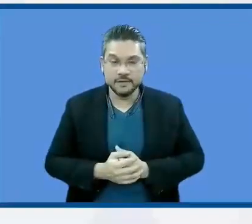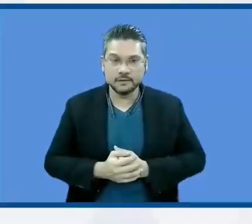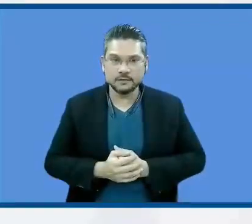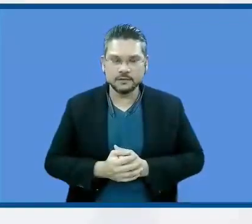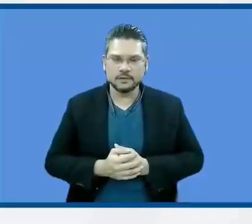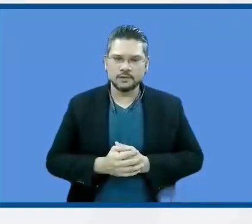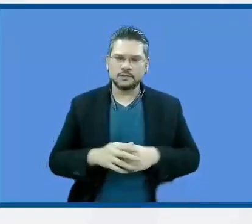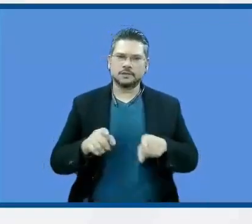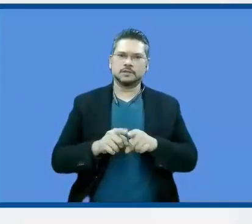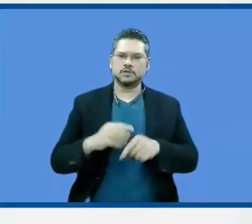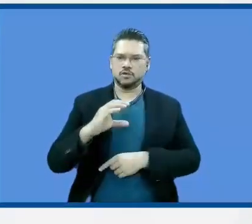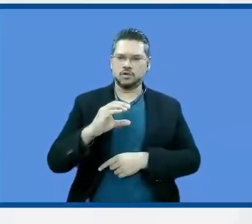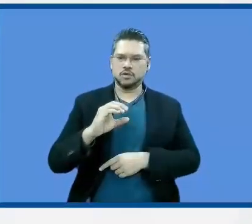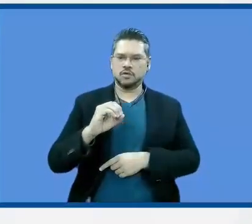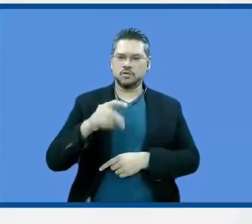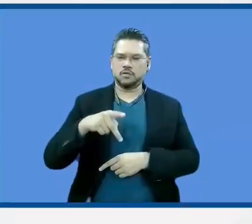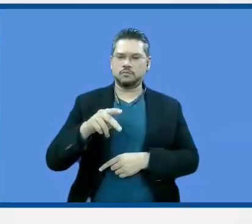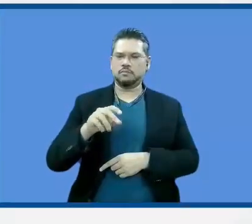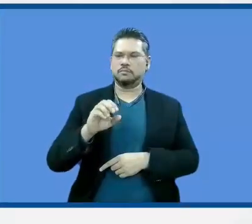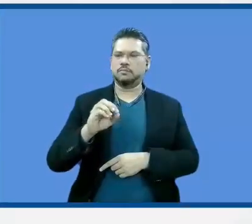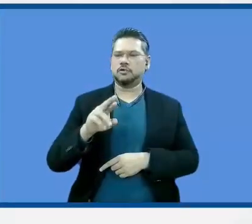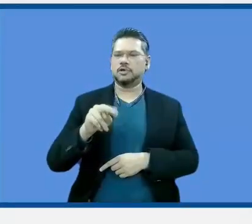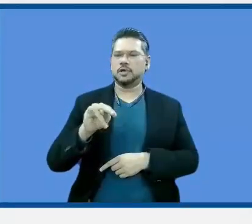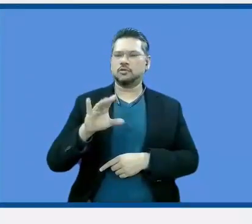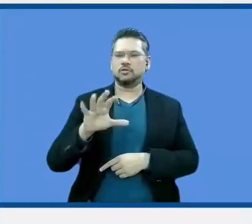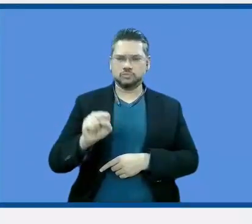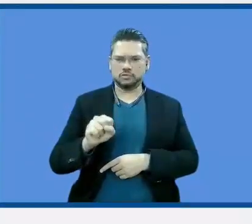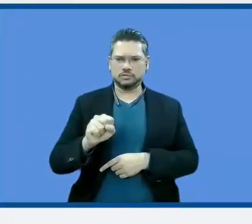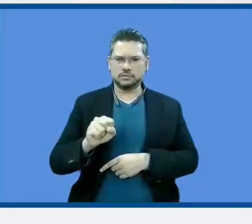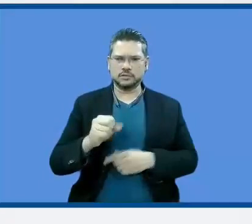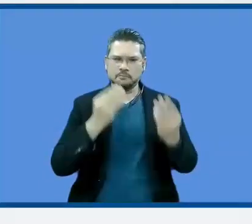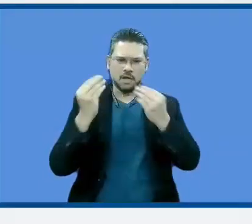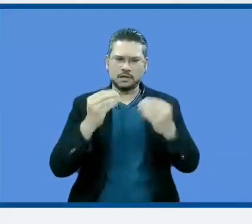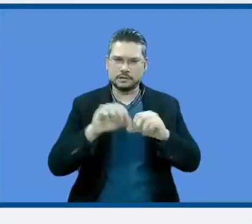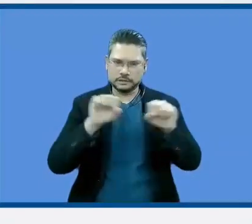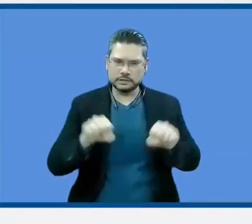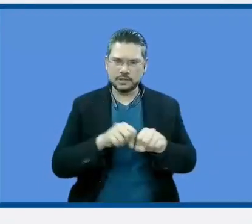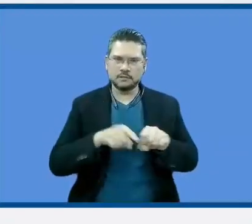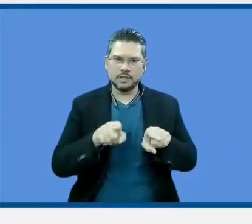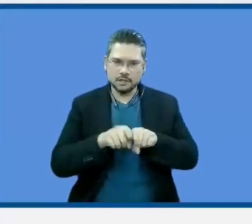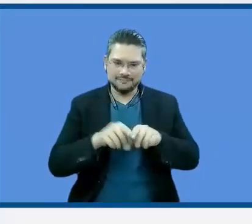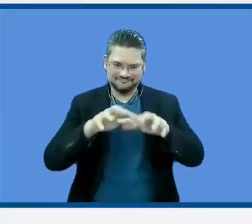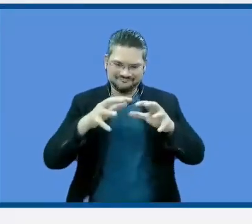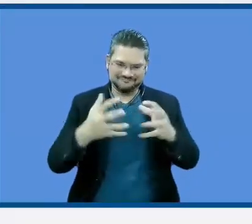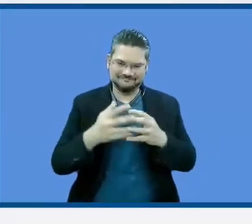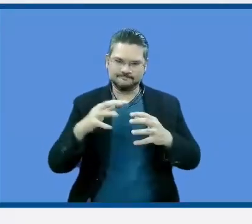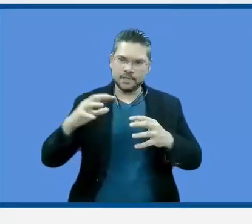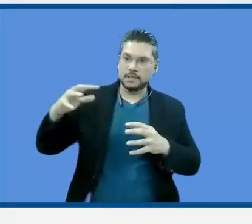Emergency Management System is not about only, you know, up there satellite surveillance. It's also about information which is